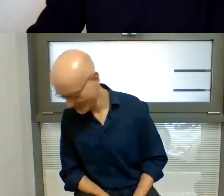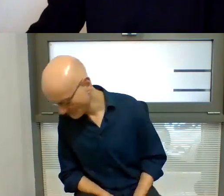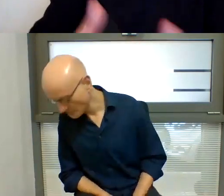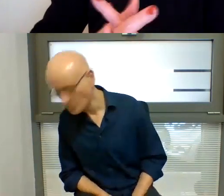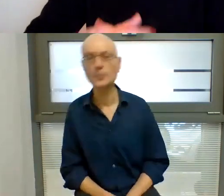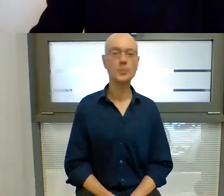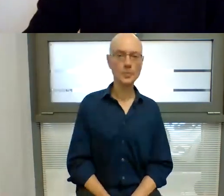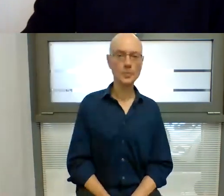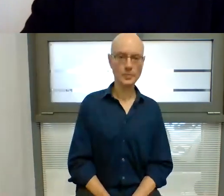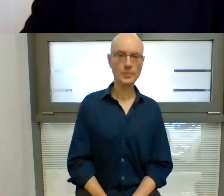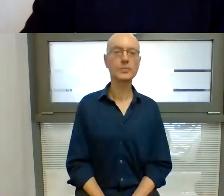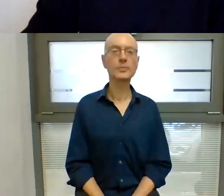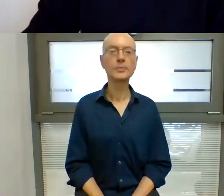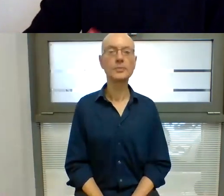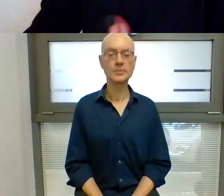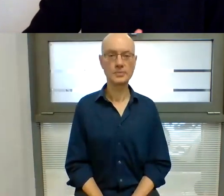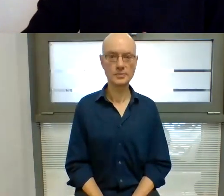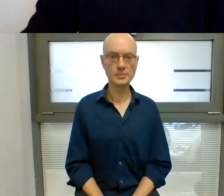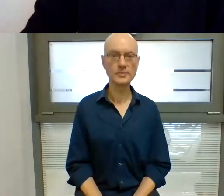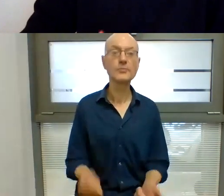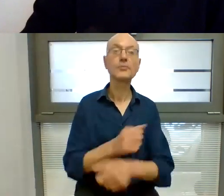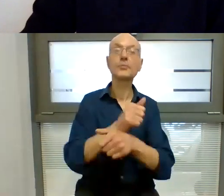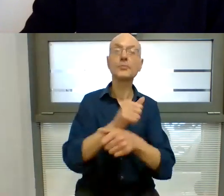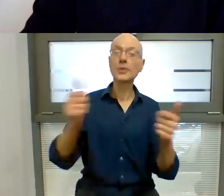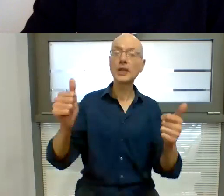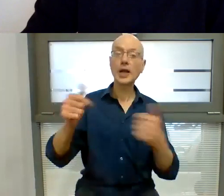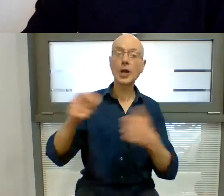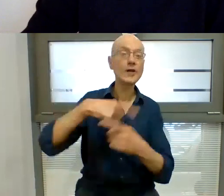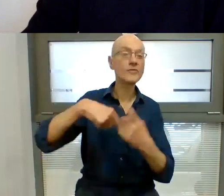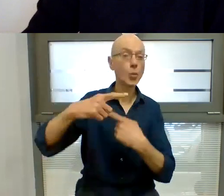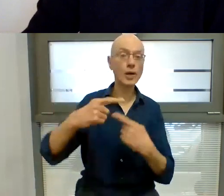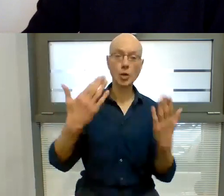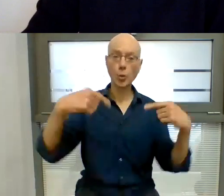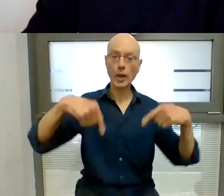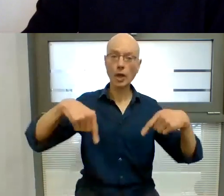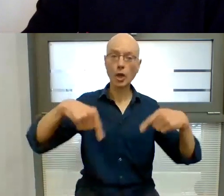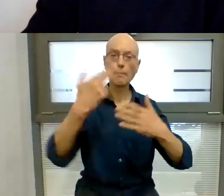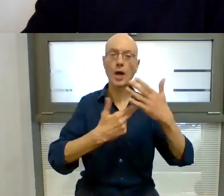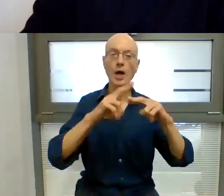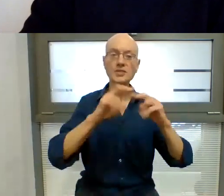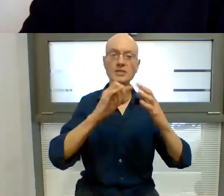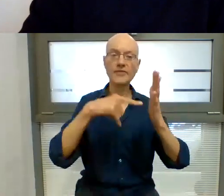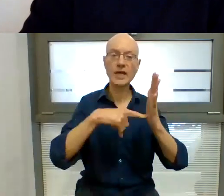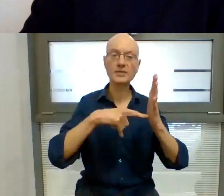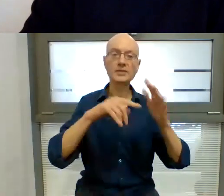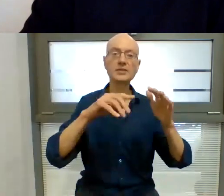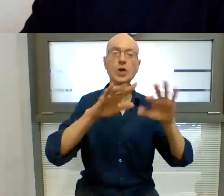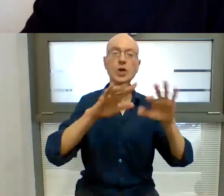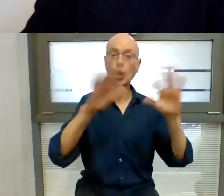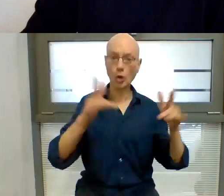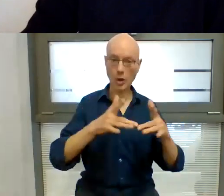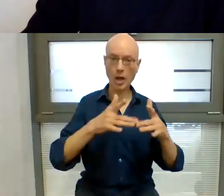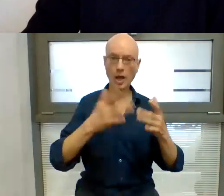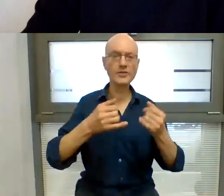Okay, I think we'll make a start. Hi everyone, welcome to ArtsFest Online and to the final instalment in